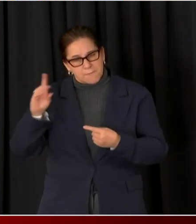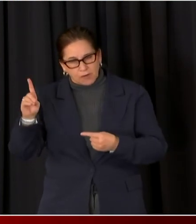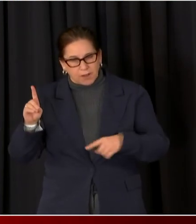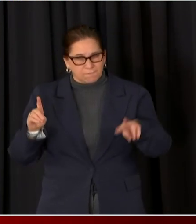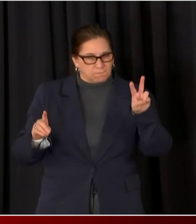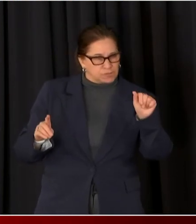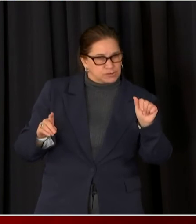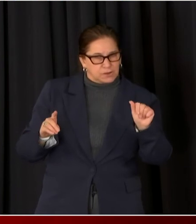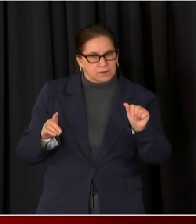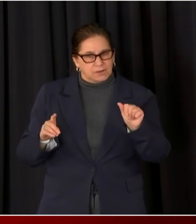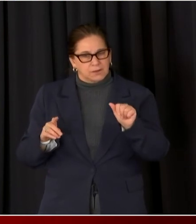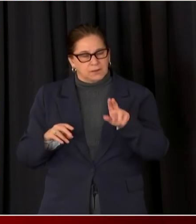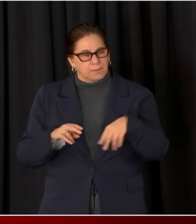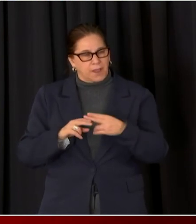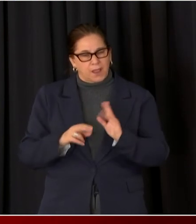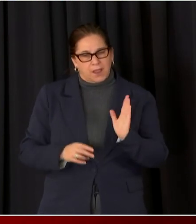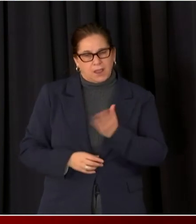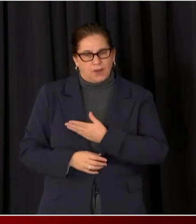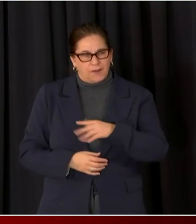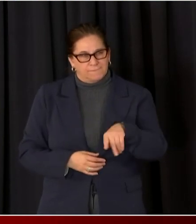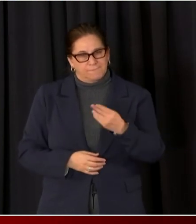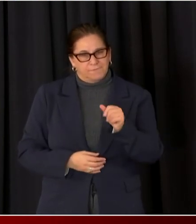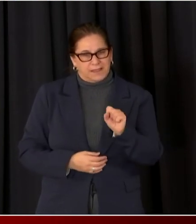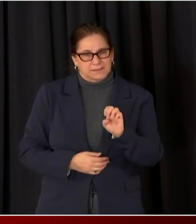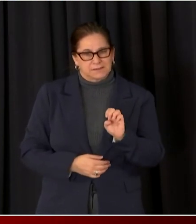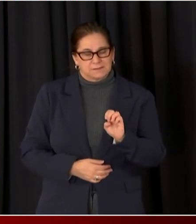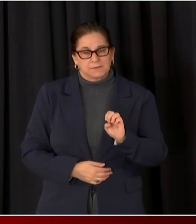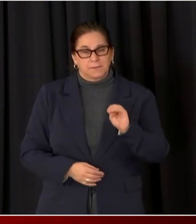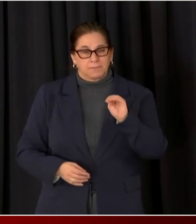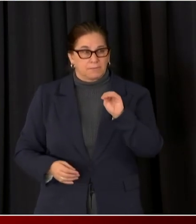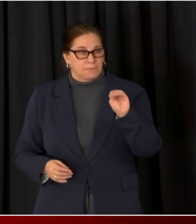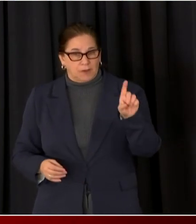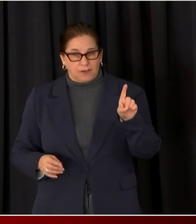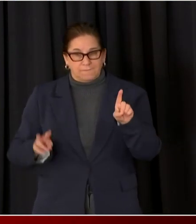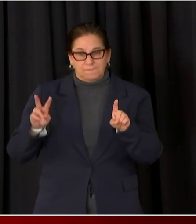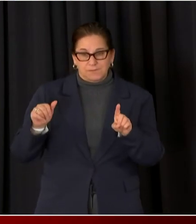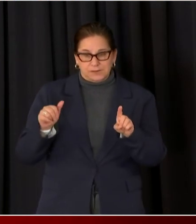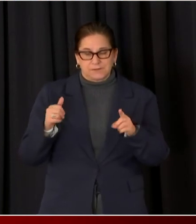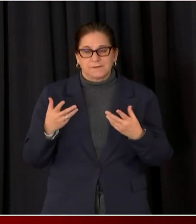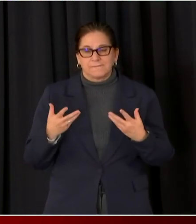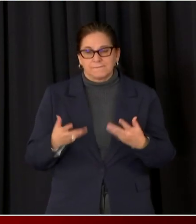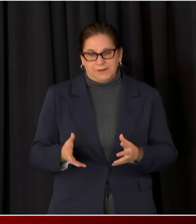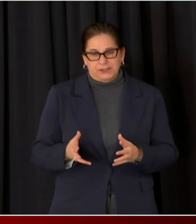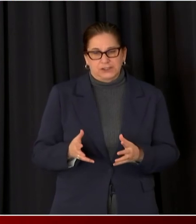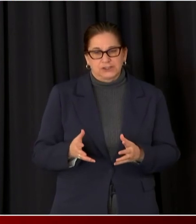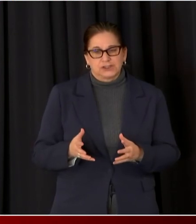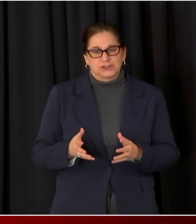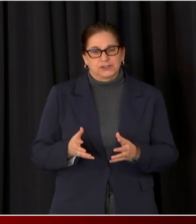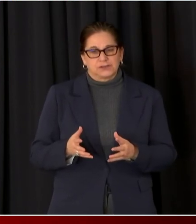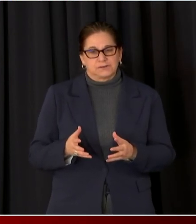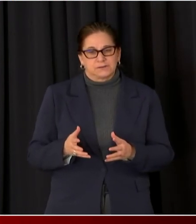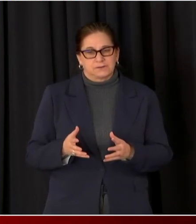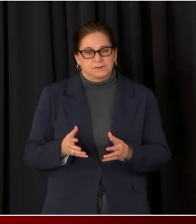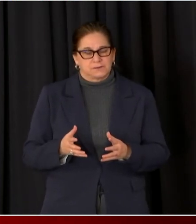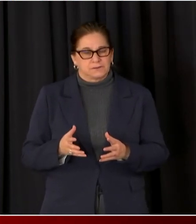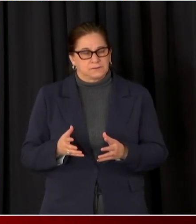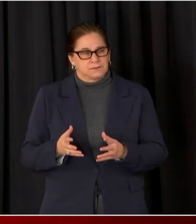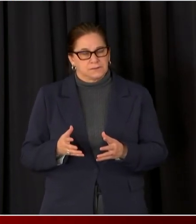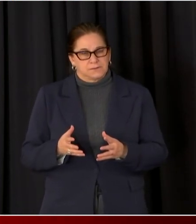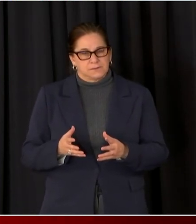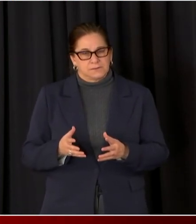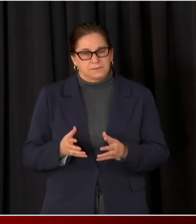most effective. Maryland and Virginia governors have both issued statements saying that they are willing to vaccinate with their